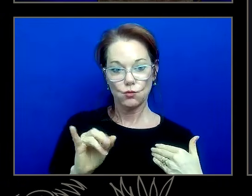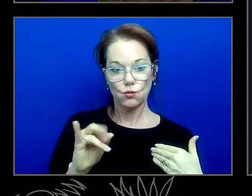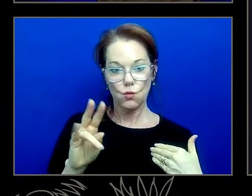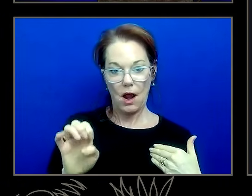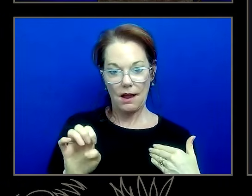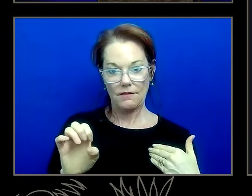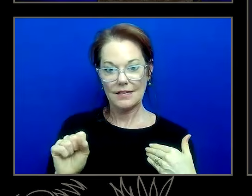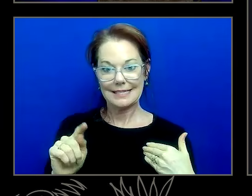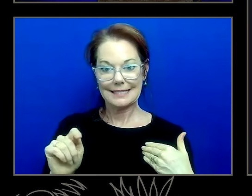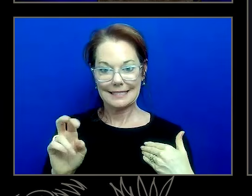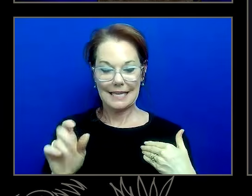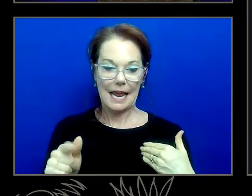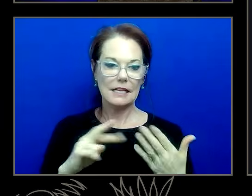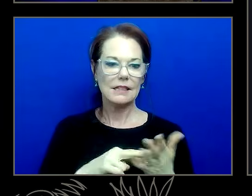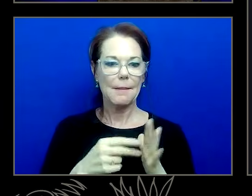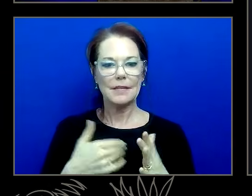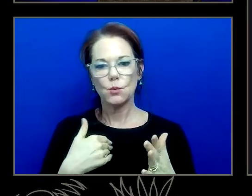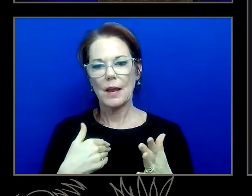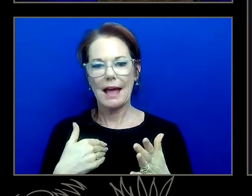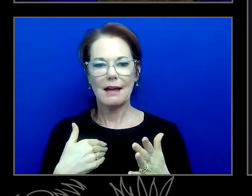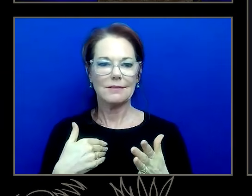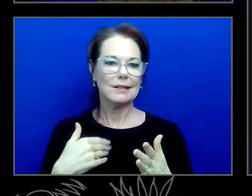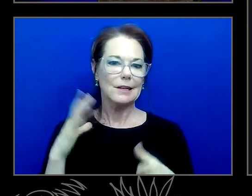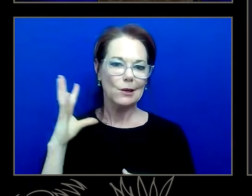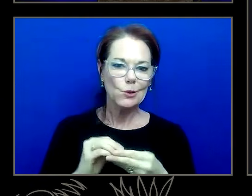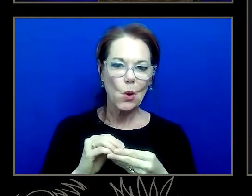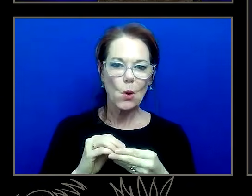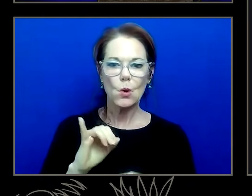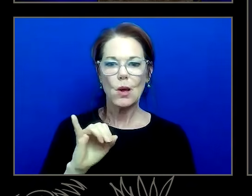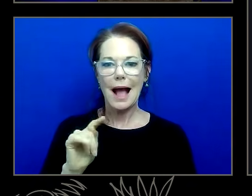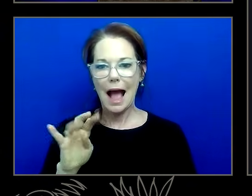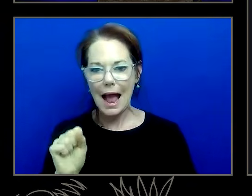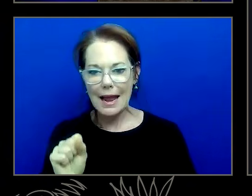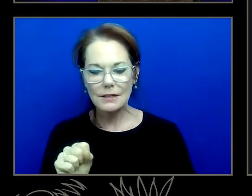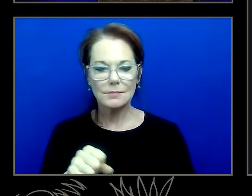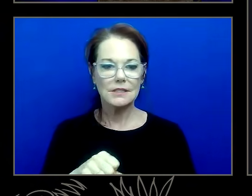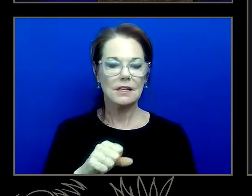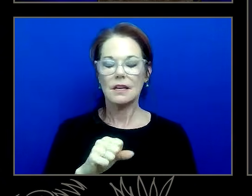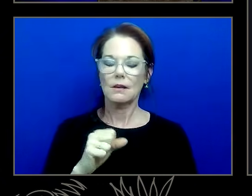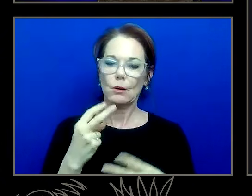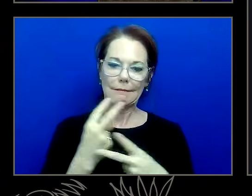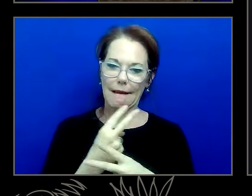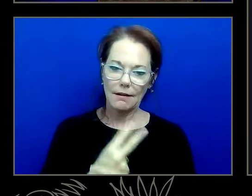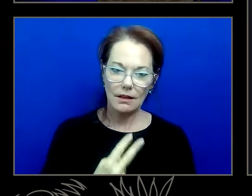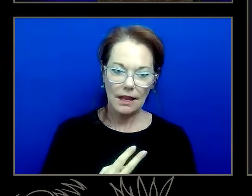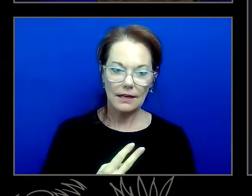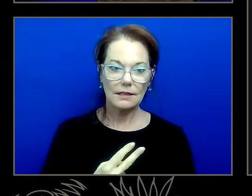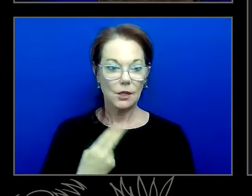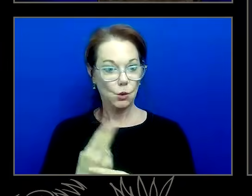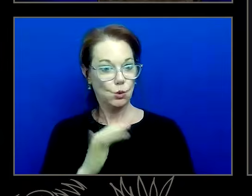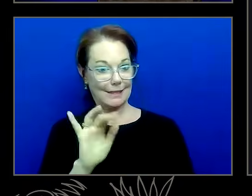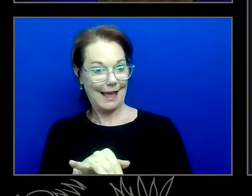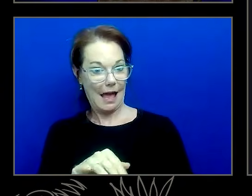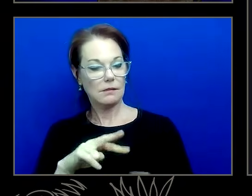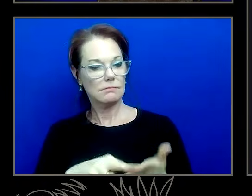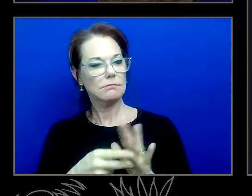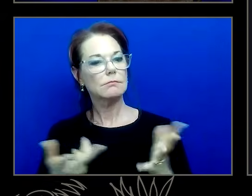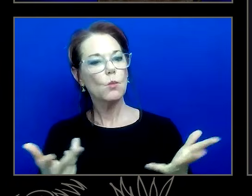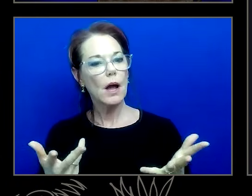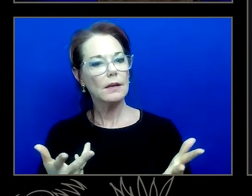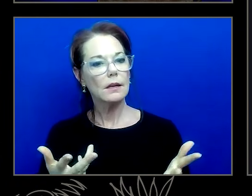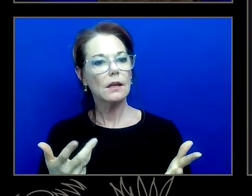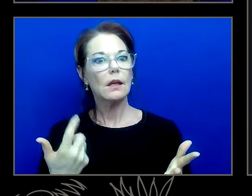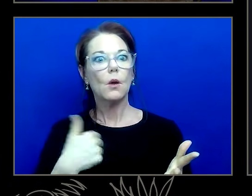are calculating things like total items, subtotal, etc., using useState. So what does this mean? It means that we have